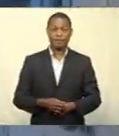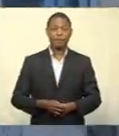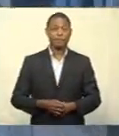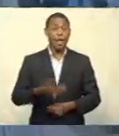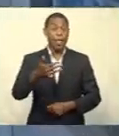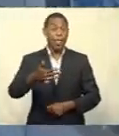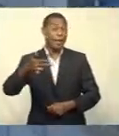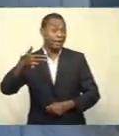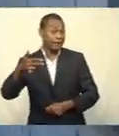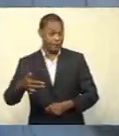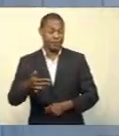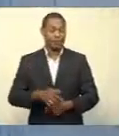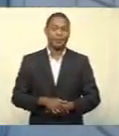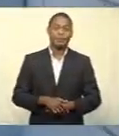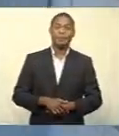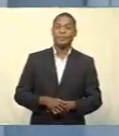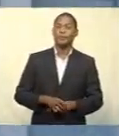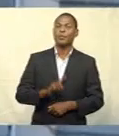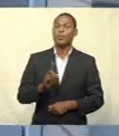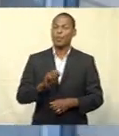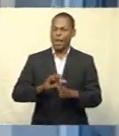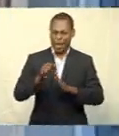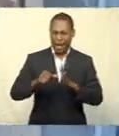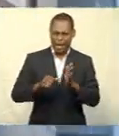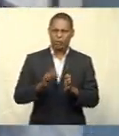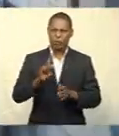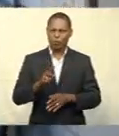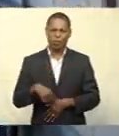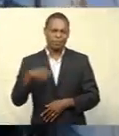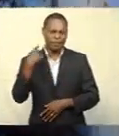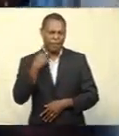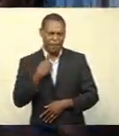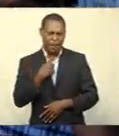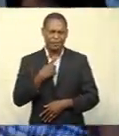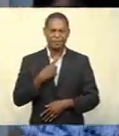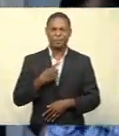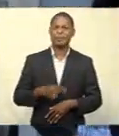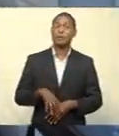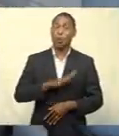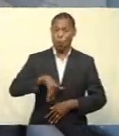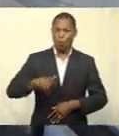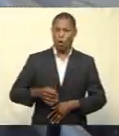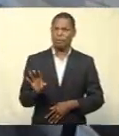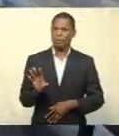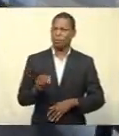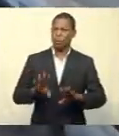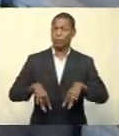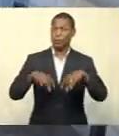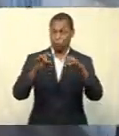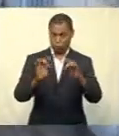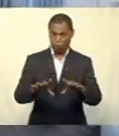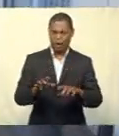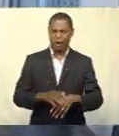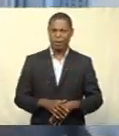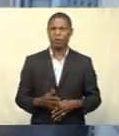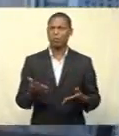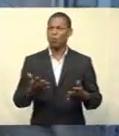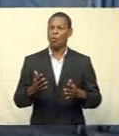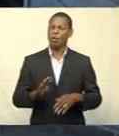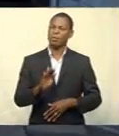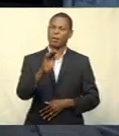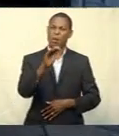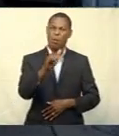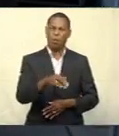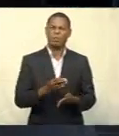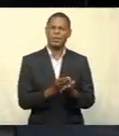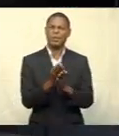is charged with one count of murder for allegedly killing his Australian wife in July 2019 at their rented home on Service Street